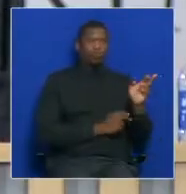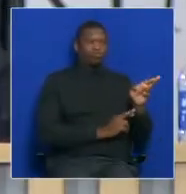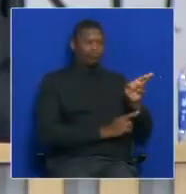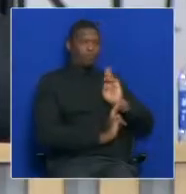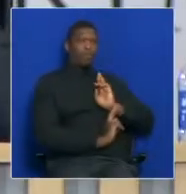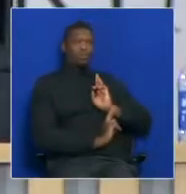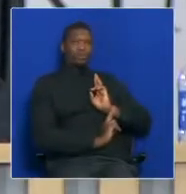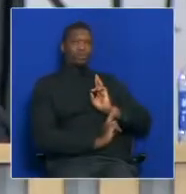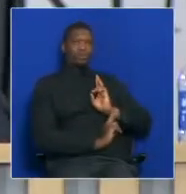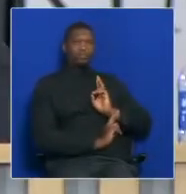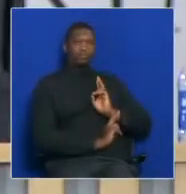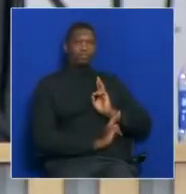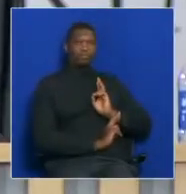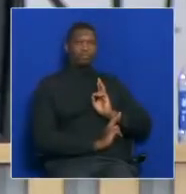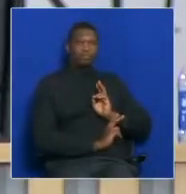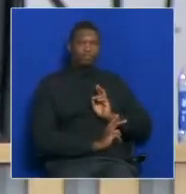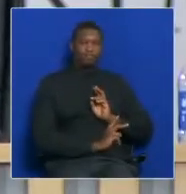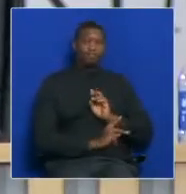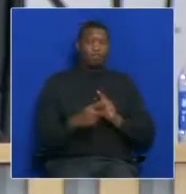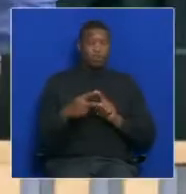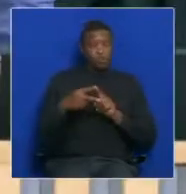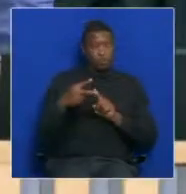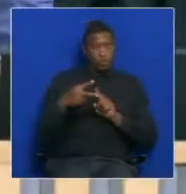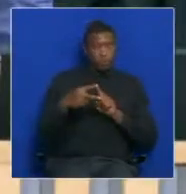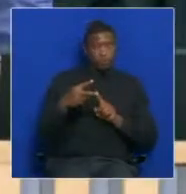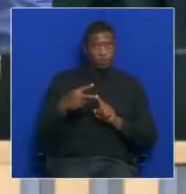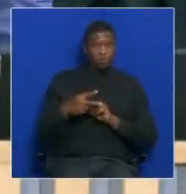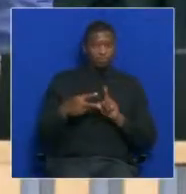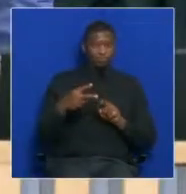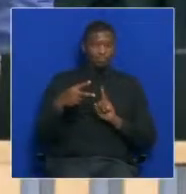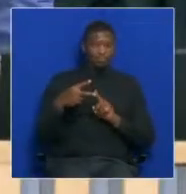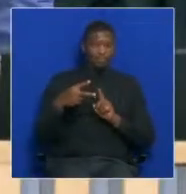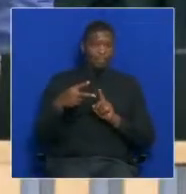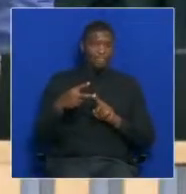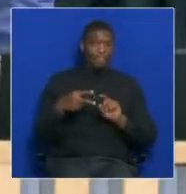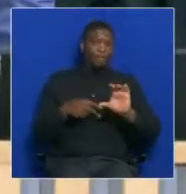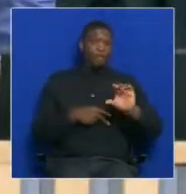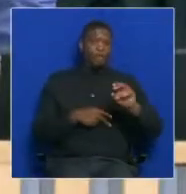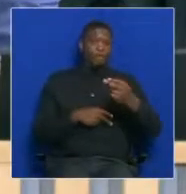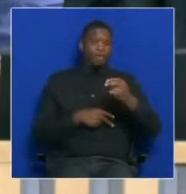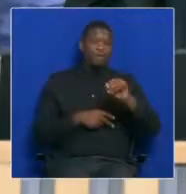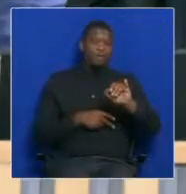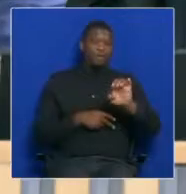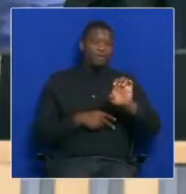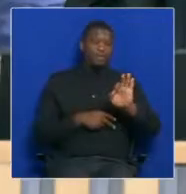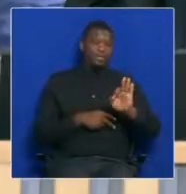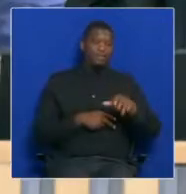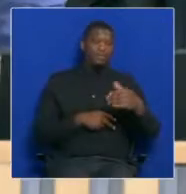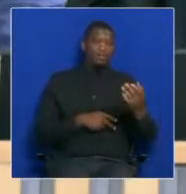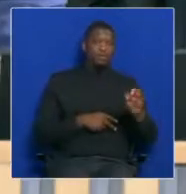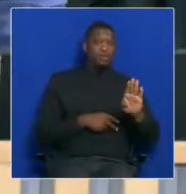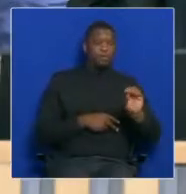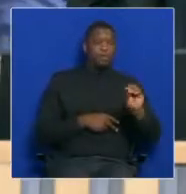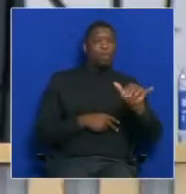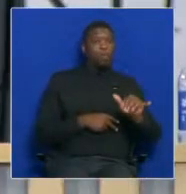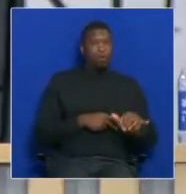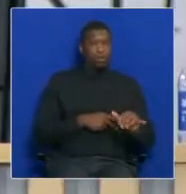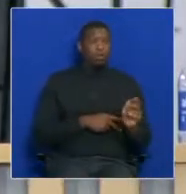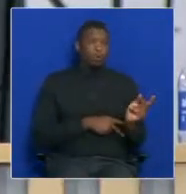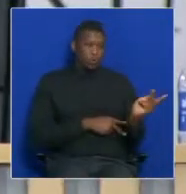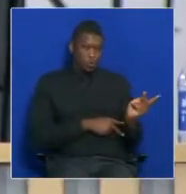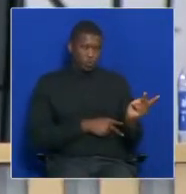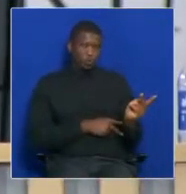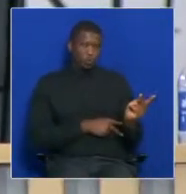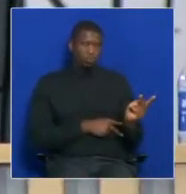Perumal and who? Boy. Boy. Chief Boy, yes. Nico Boy. So how